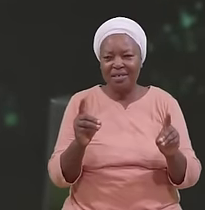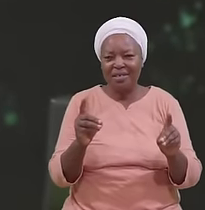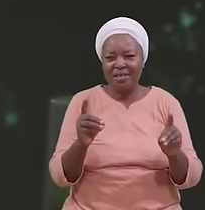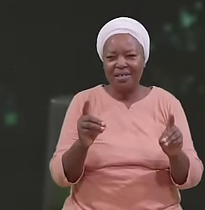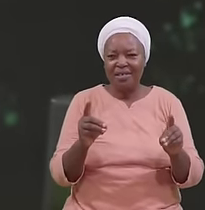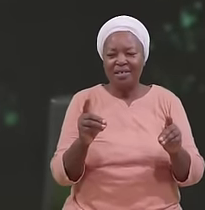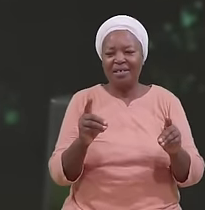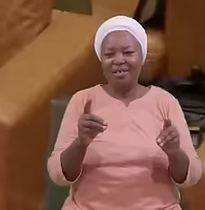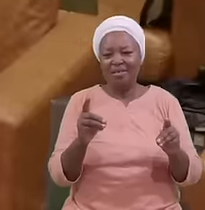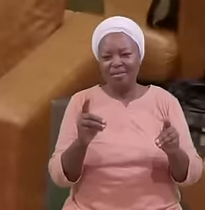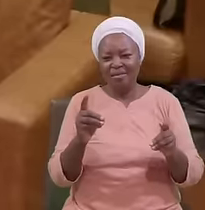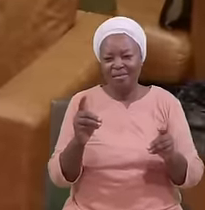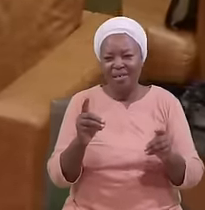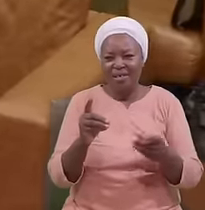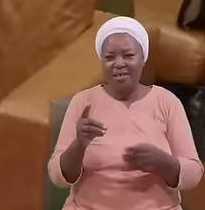redemption,